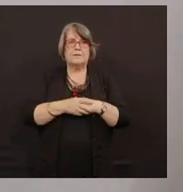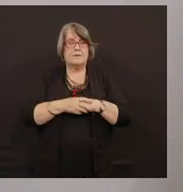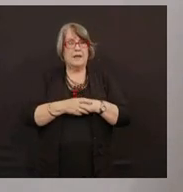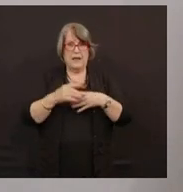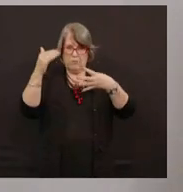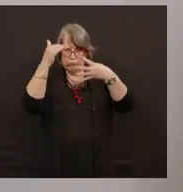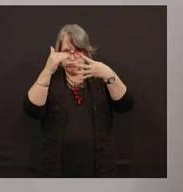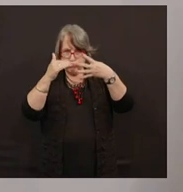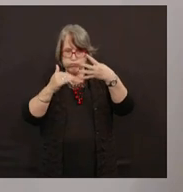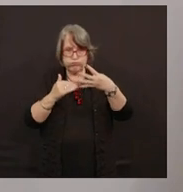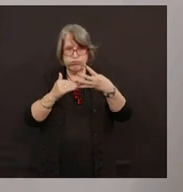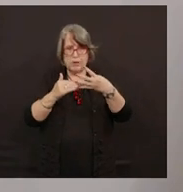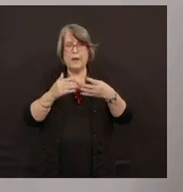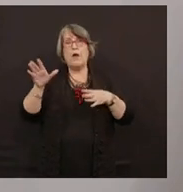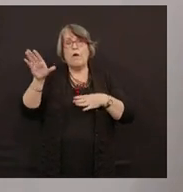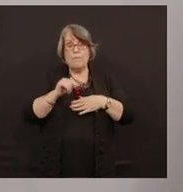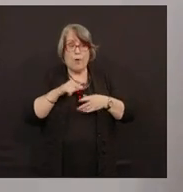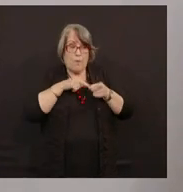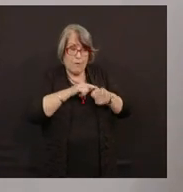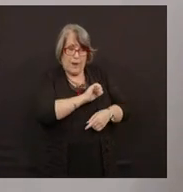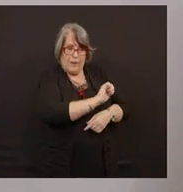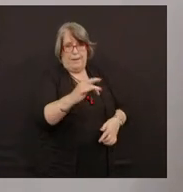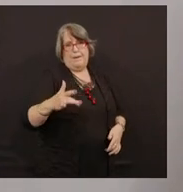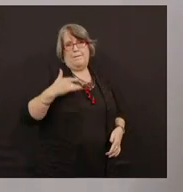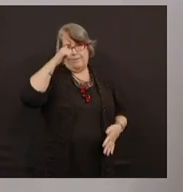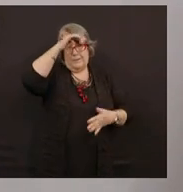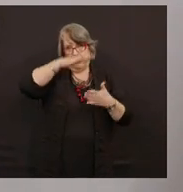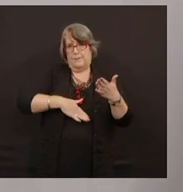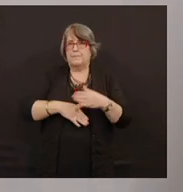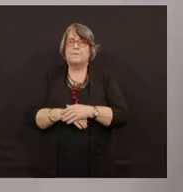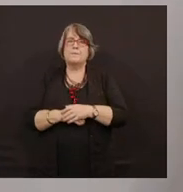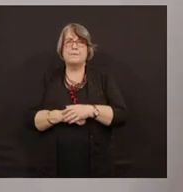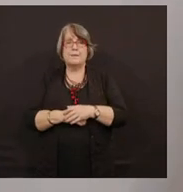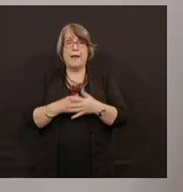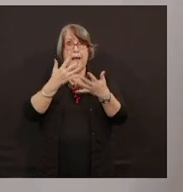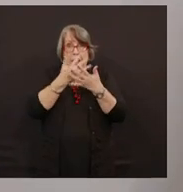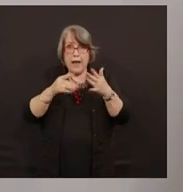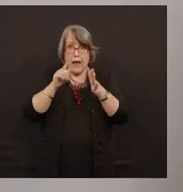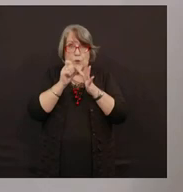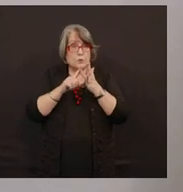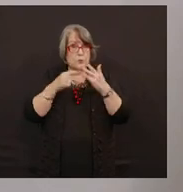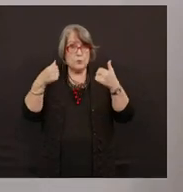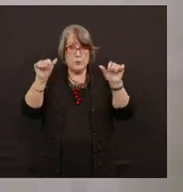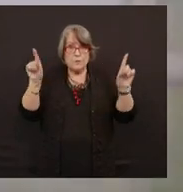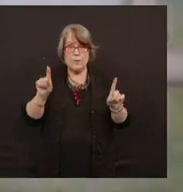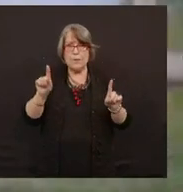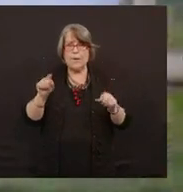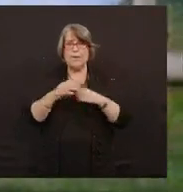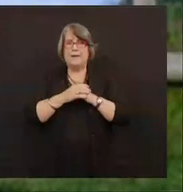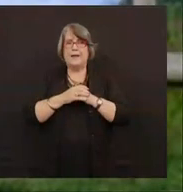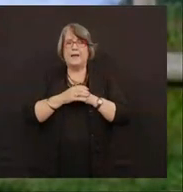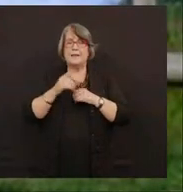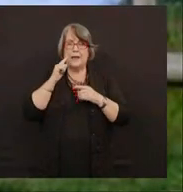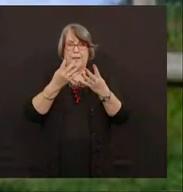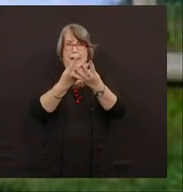things need to be informed by the lived experience of people with disability. To do that, we need to get past the fence.